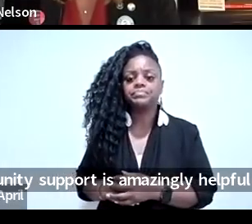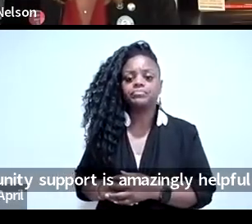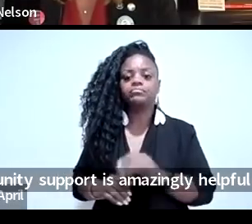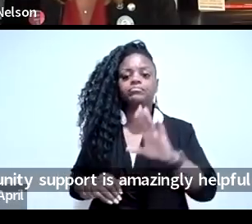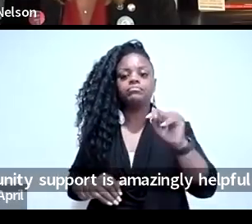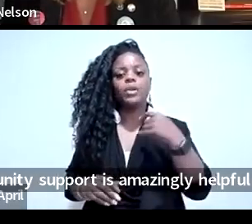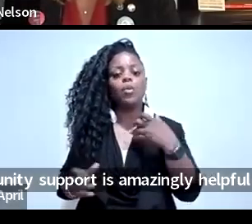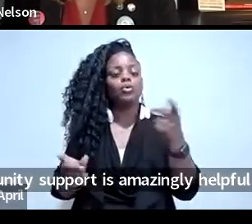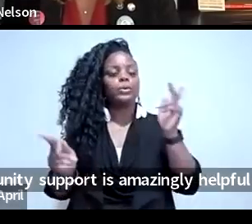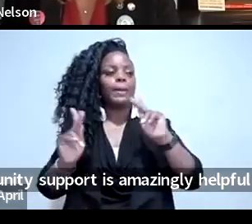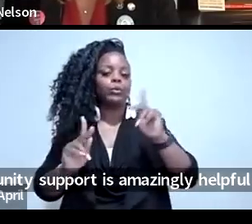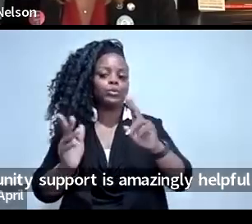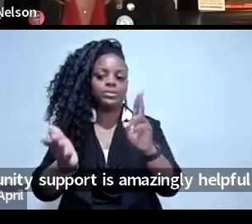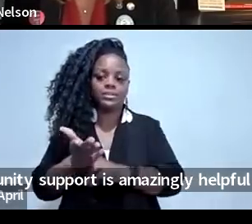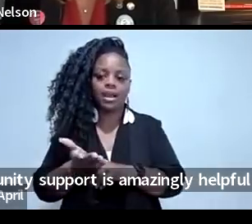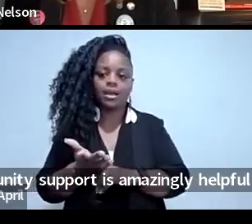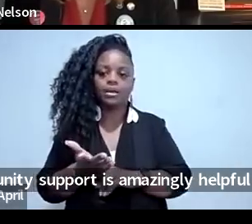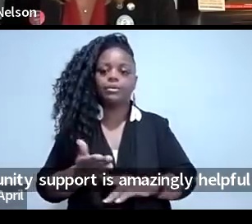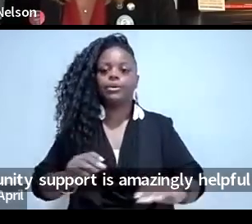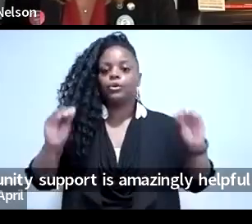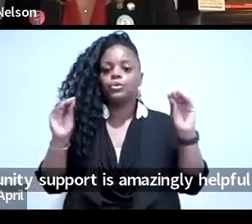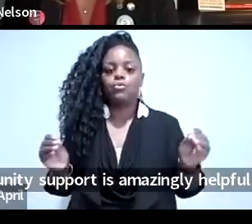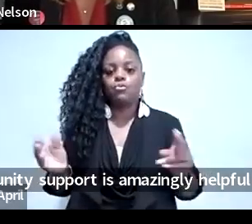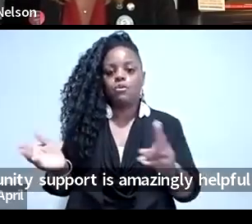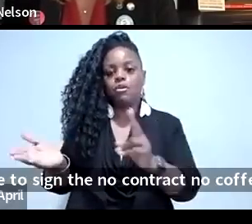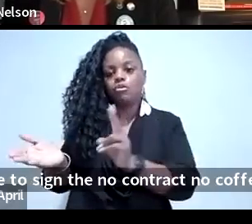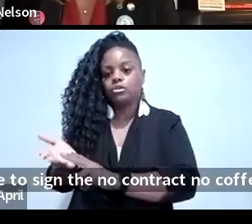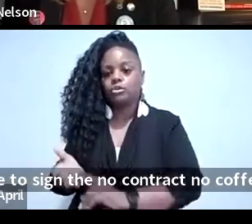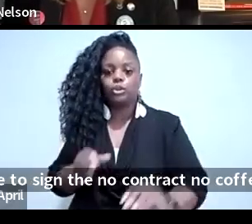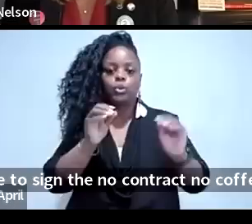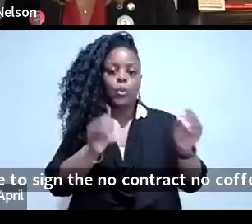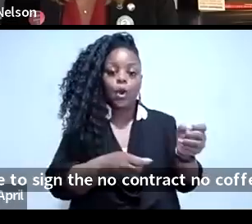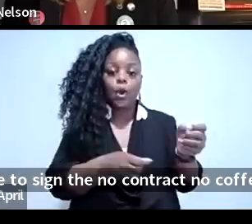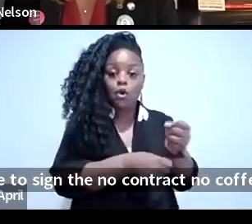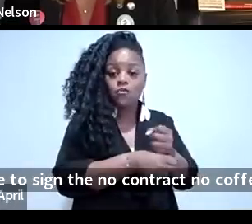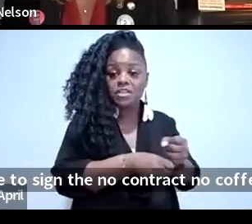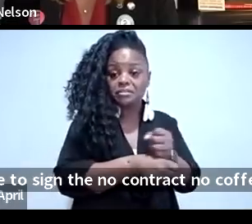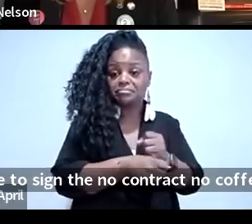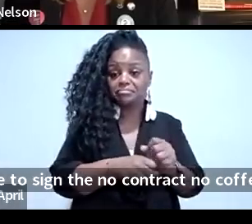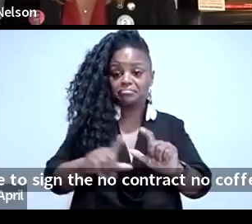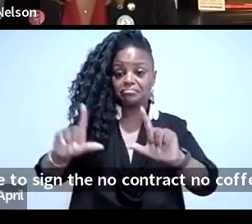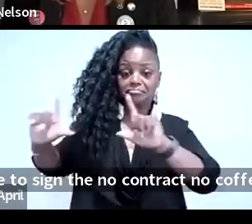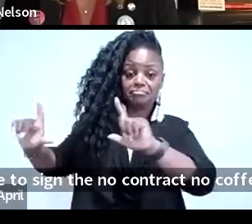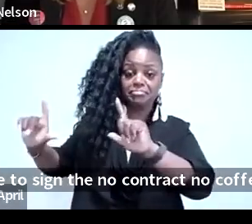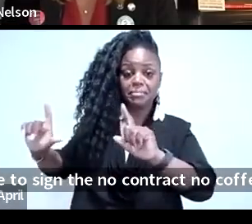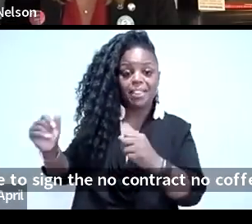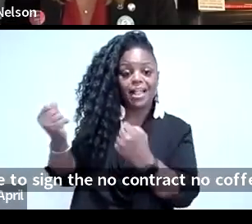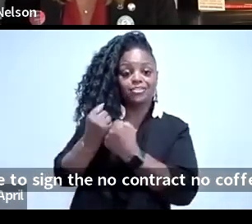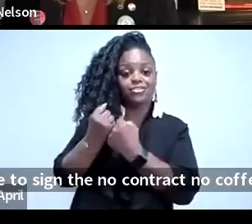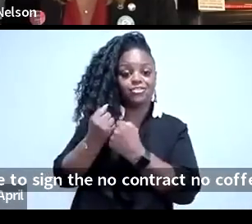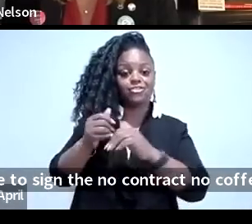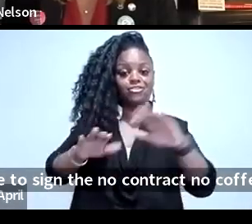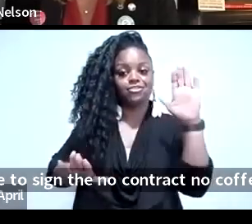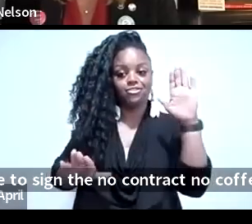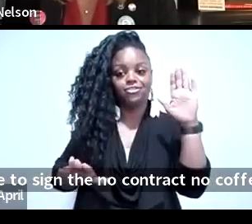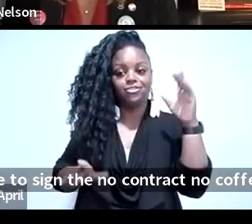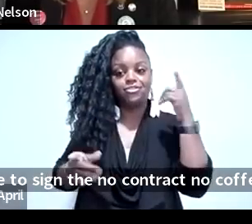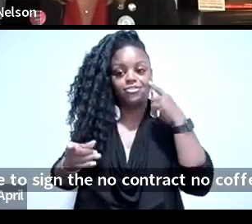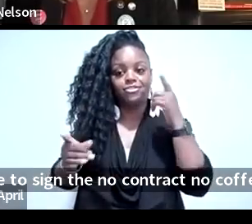we continue to put pressure on Starbucks to, you know, finally sign the fair election principles and finally sign a